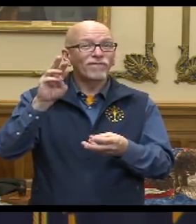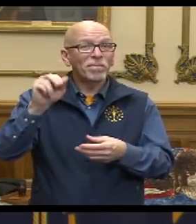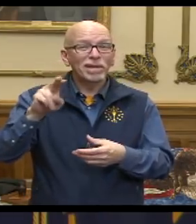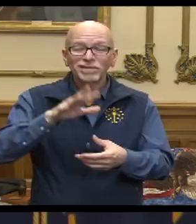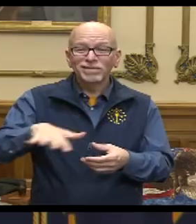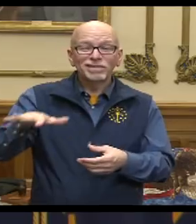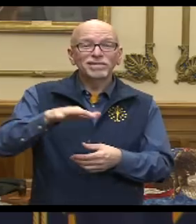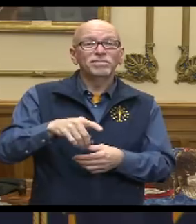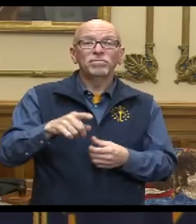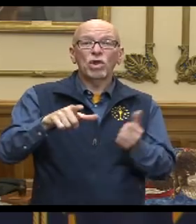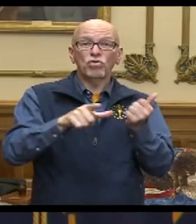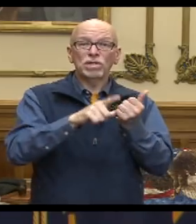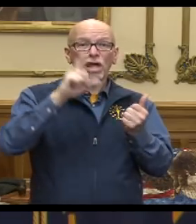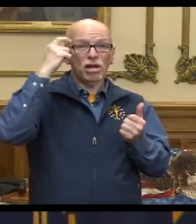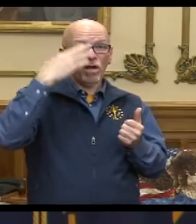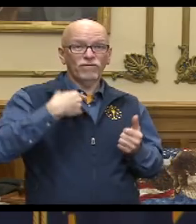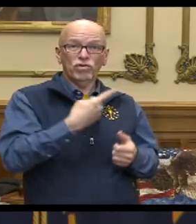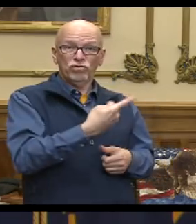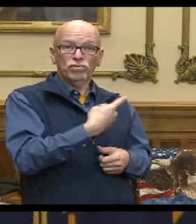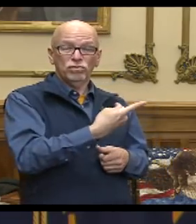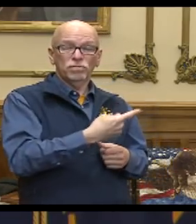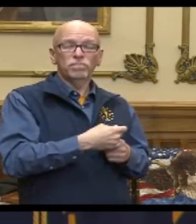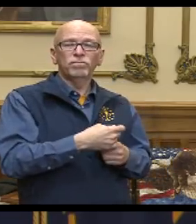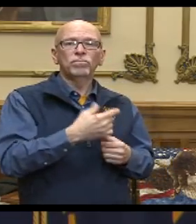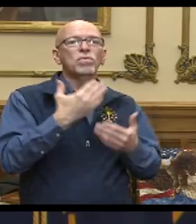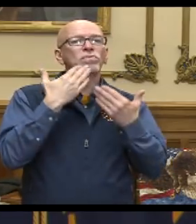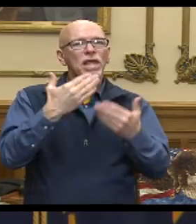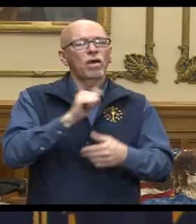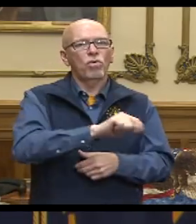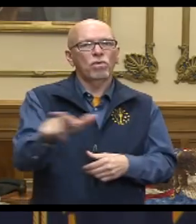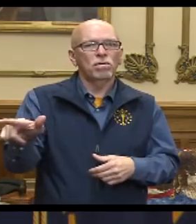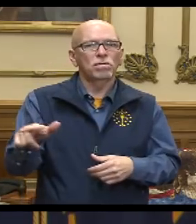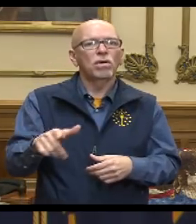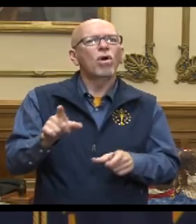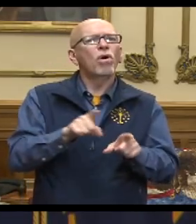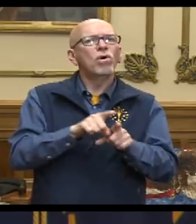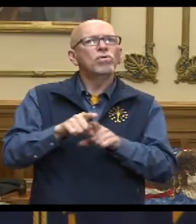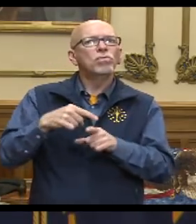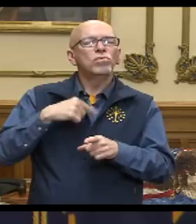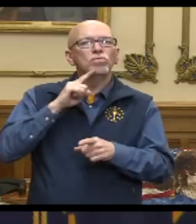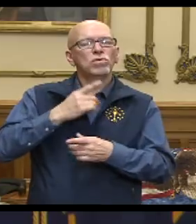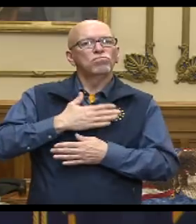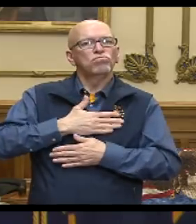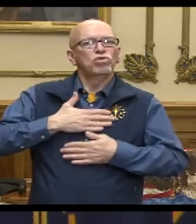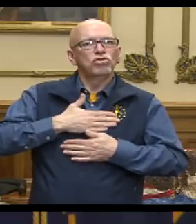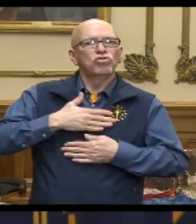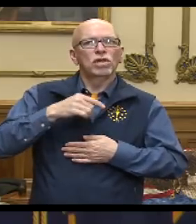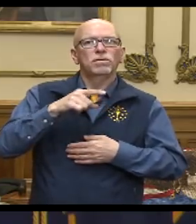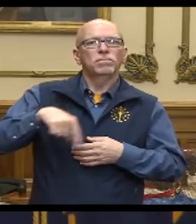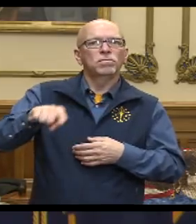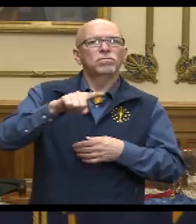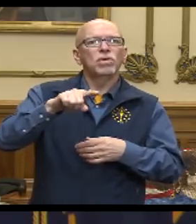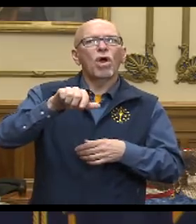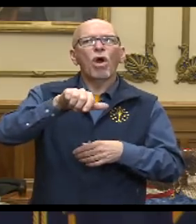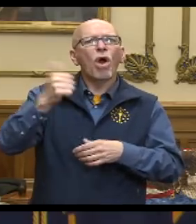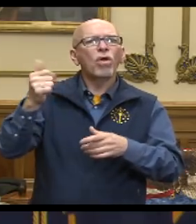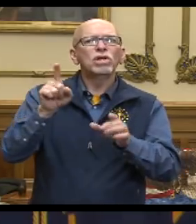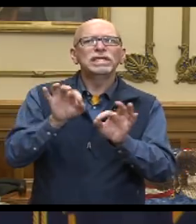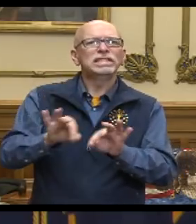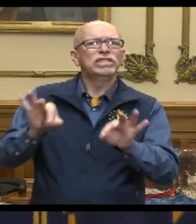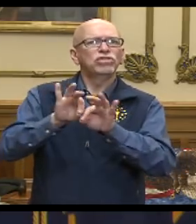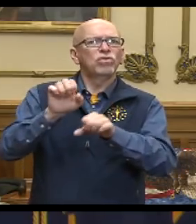The Lieutenant Governor and I, thank you. And we also share our appreciation for all those essential